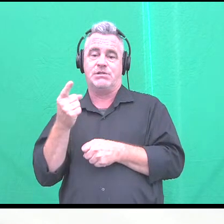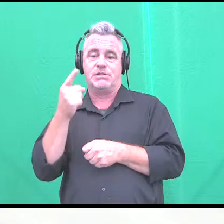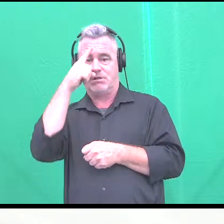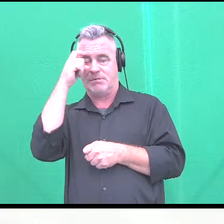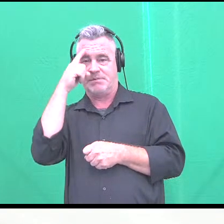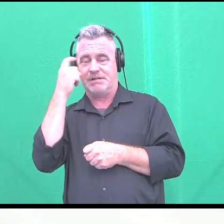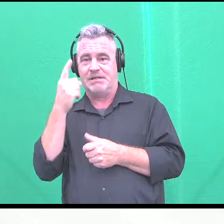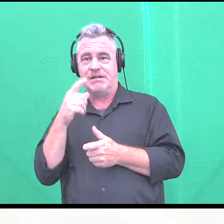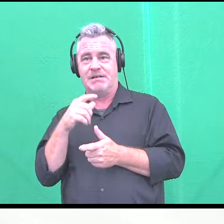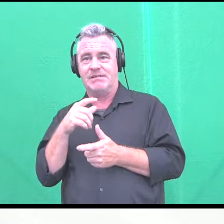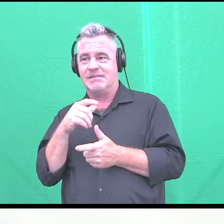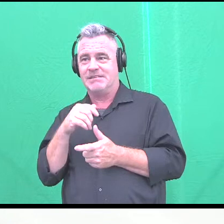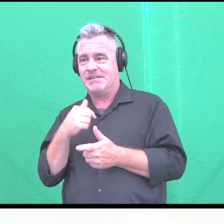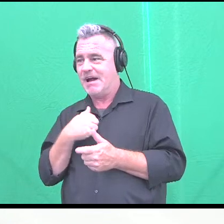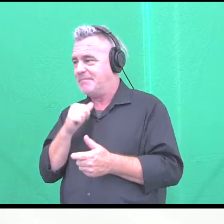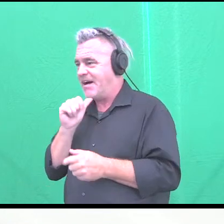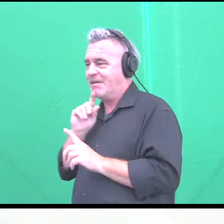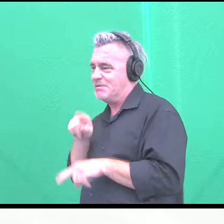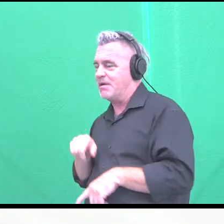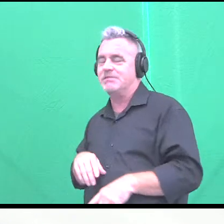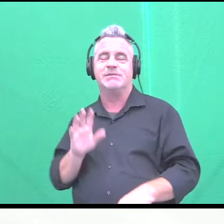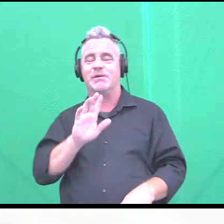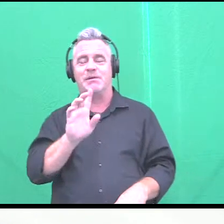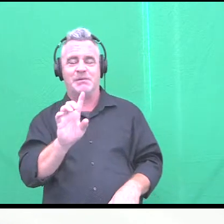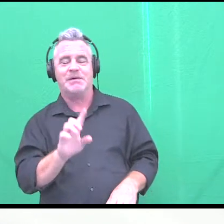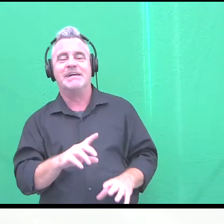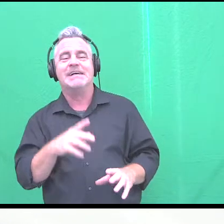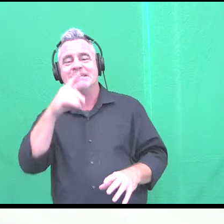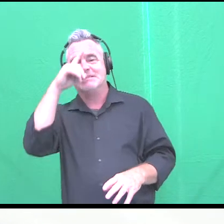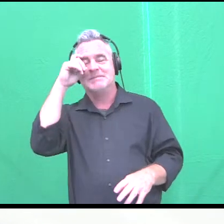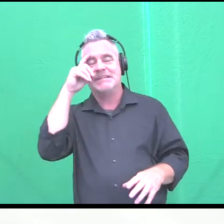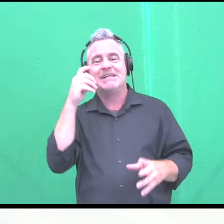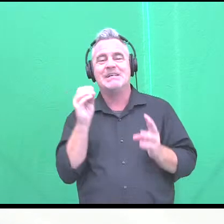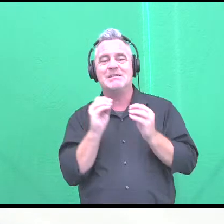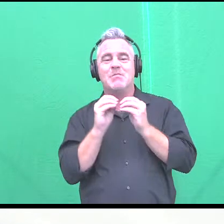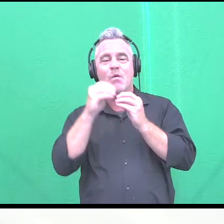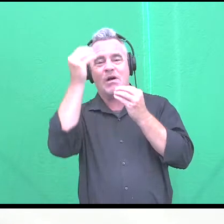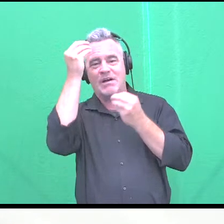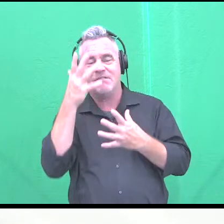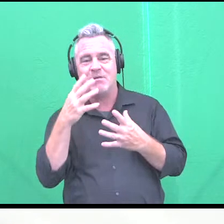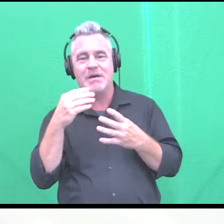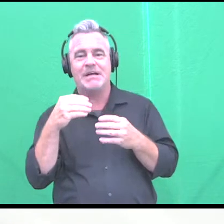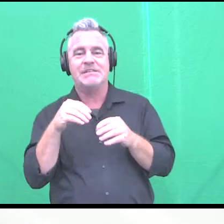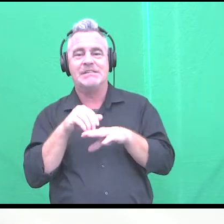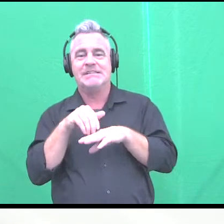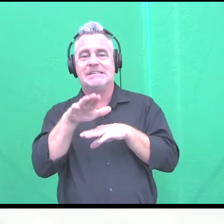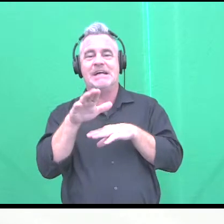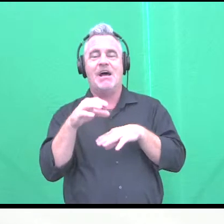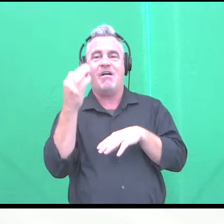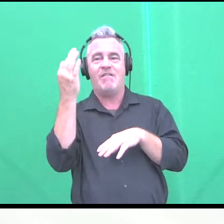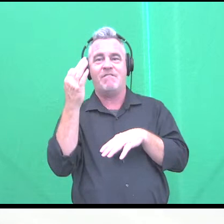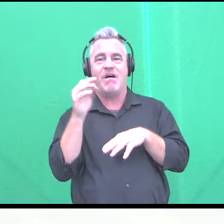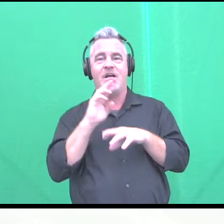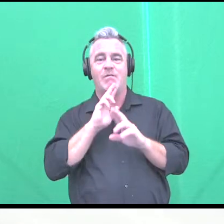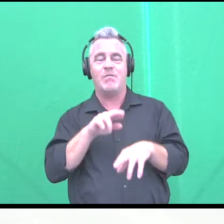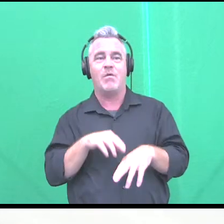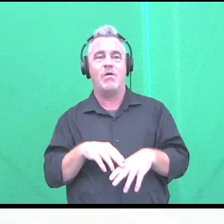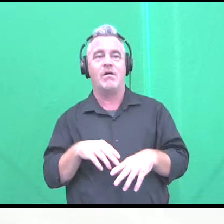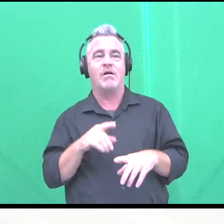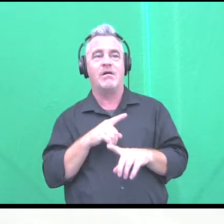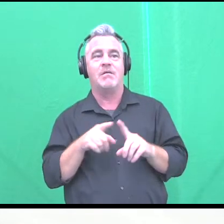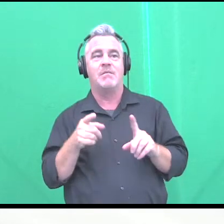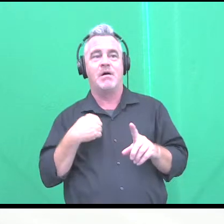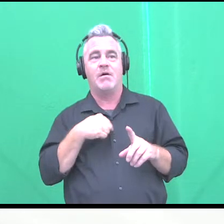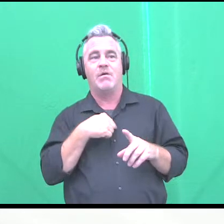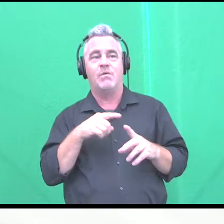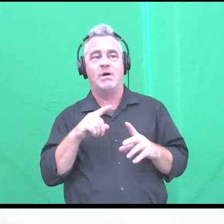going to respond to them, but it's because, and more information will be in your Friday report, but we have just